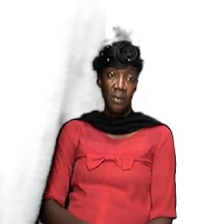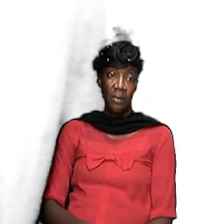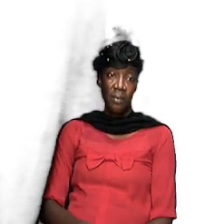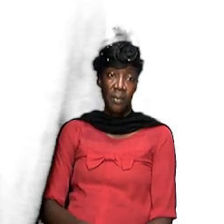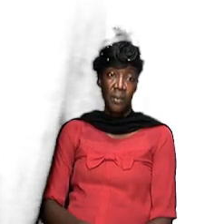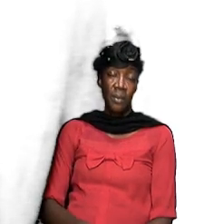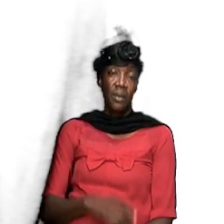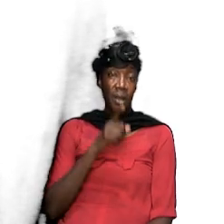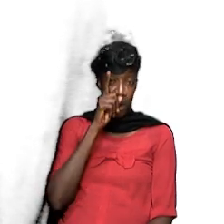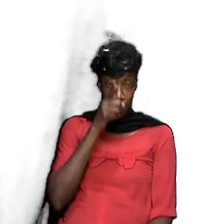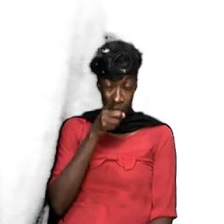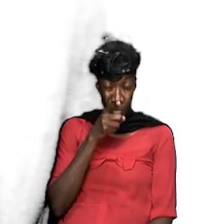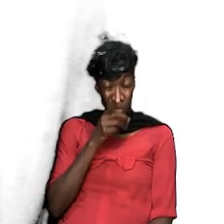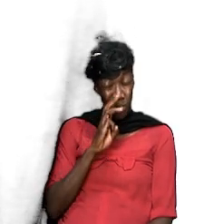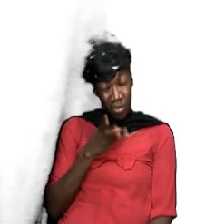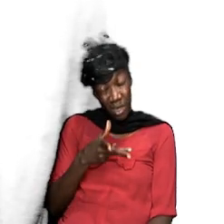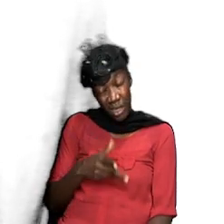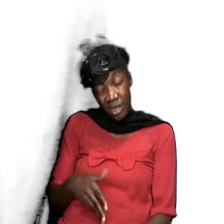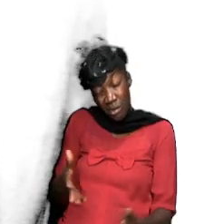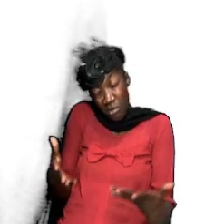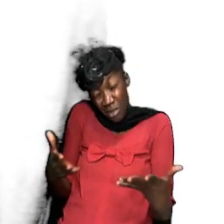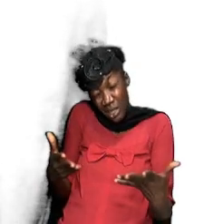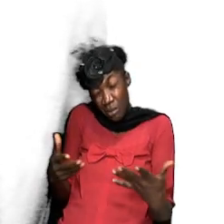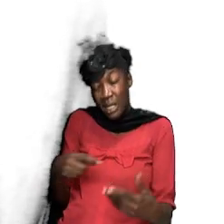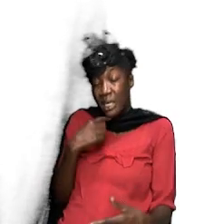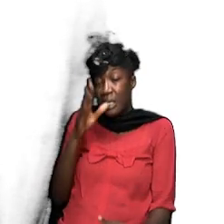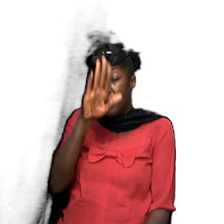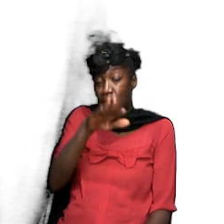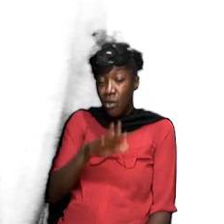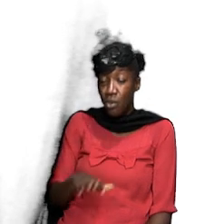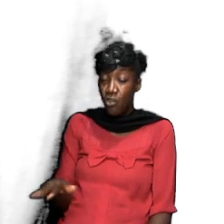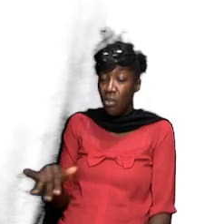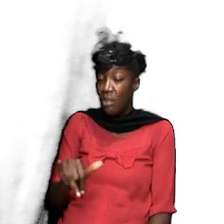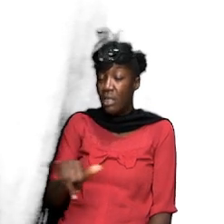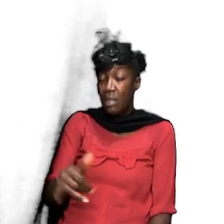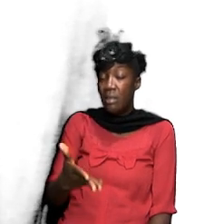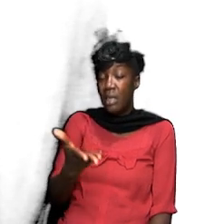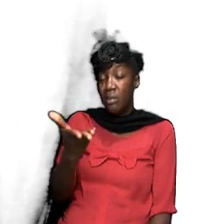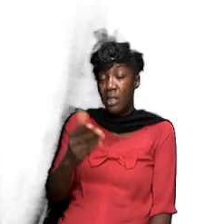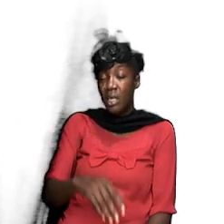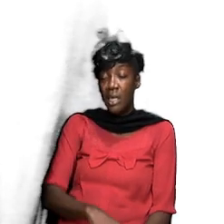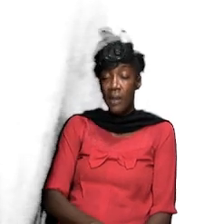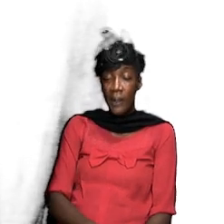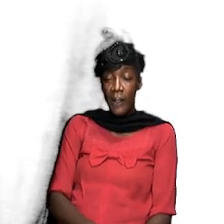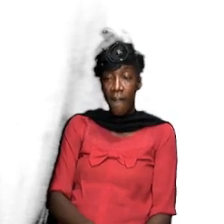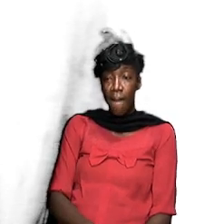And you will probably be telling your children the same thing.